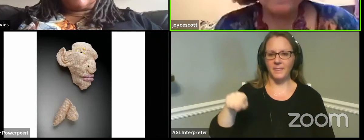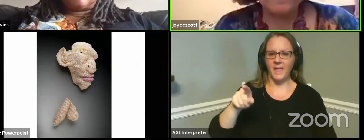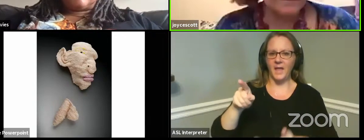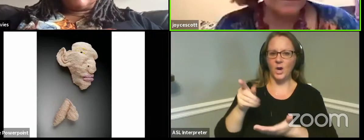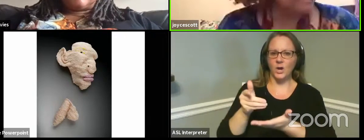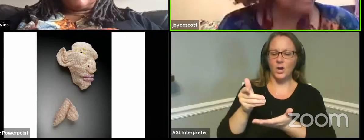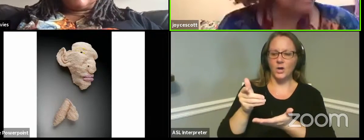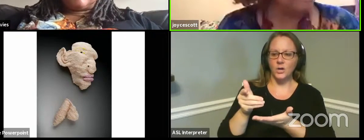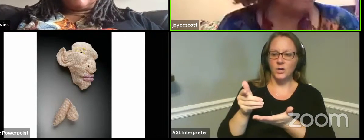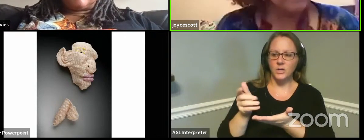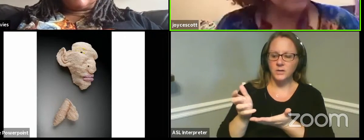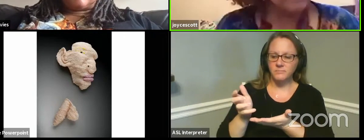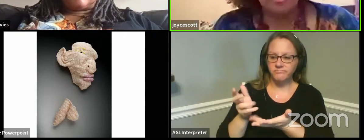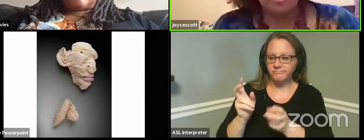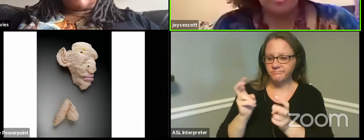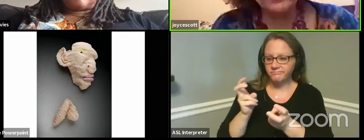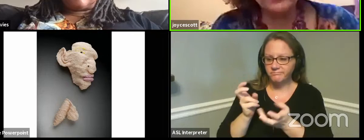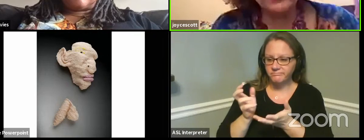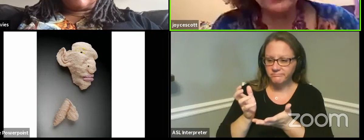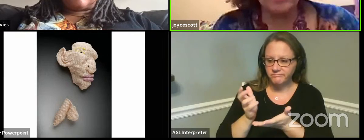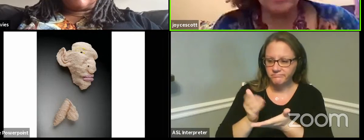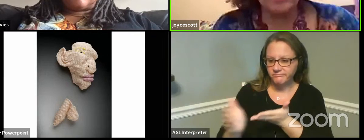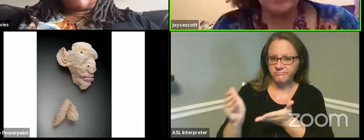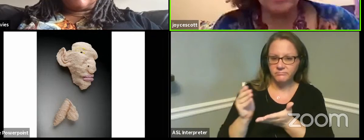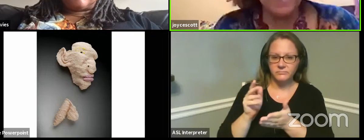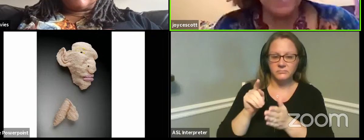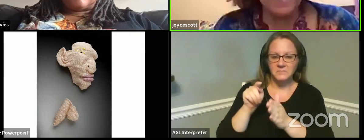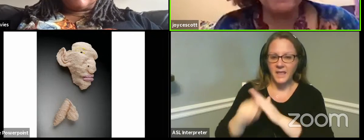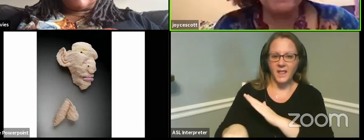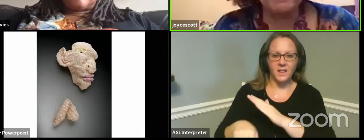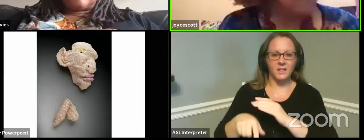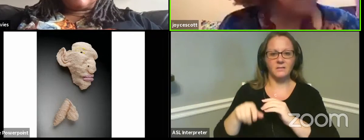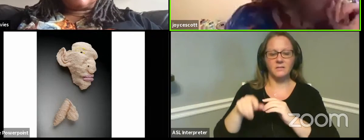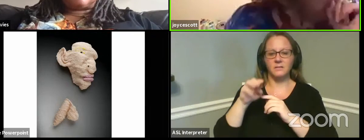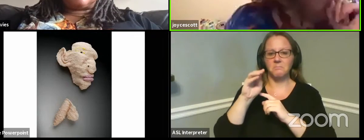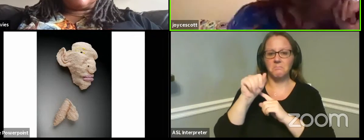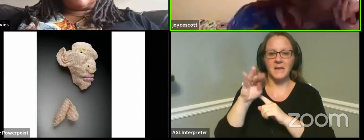waylaid, are killed or are maimed.